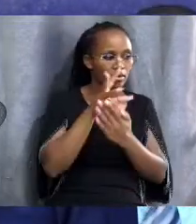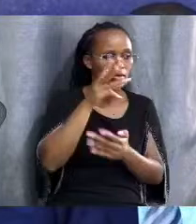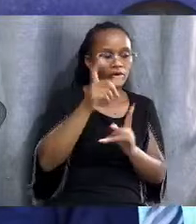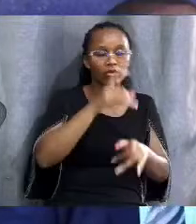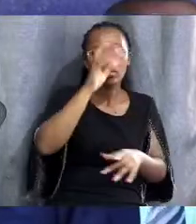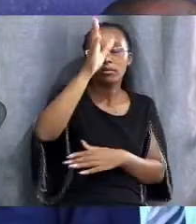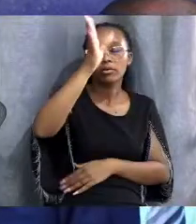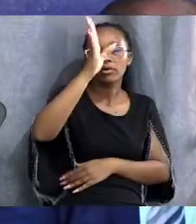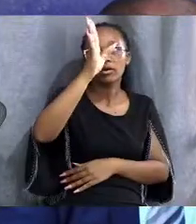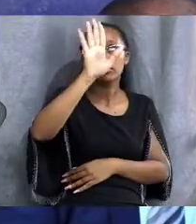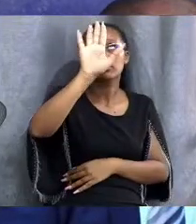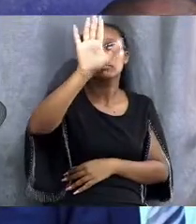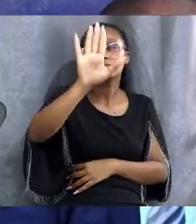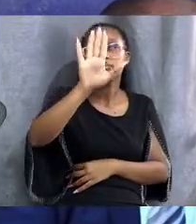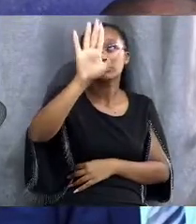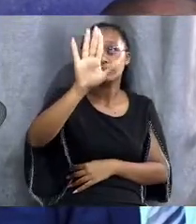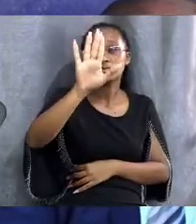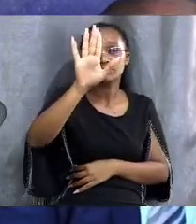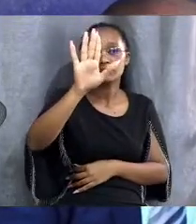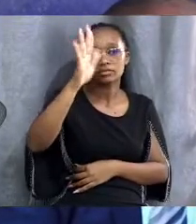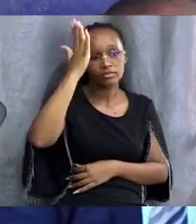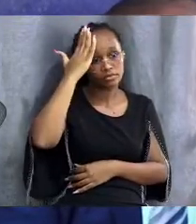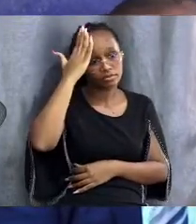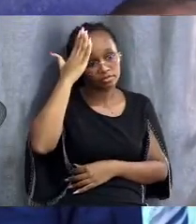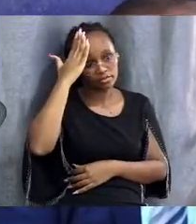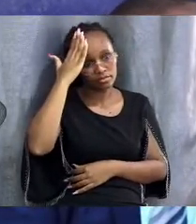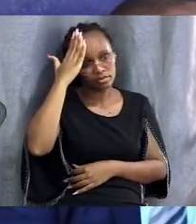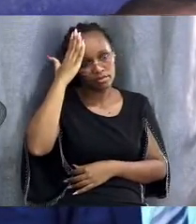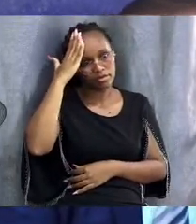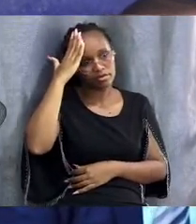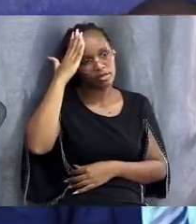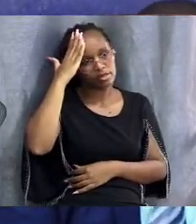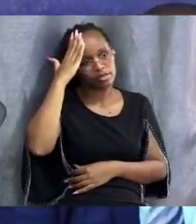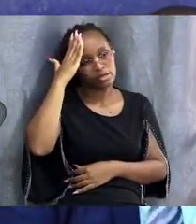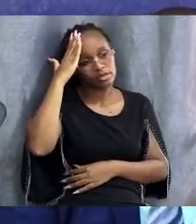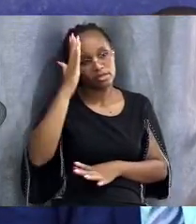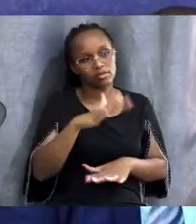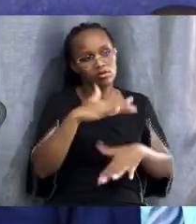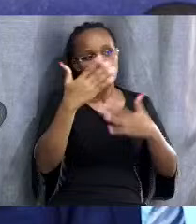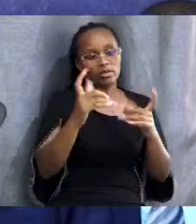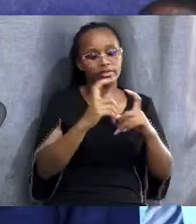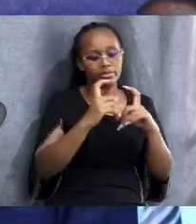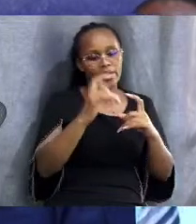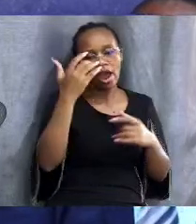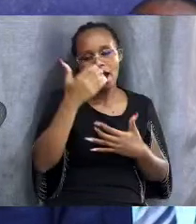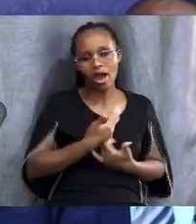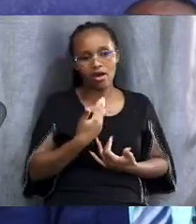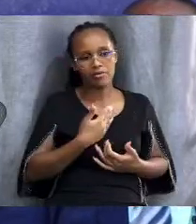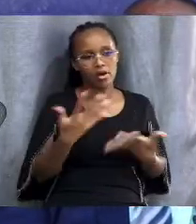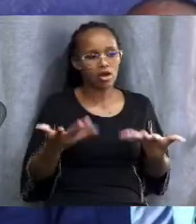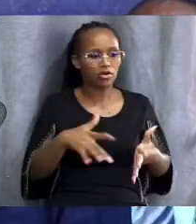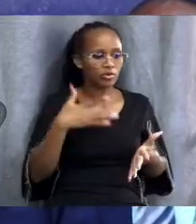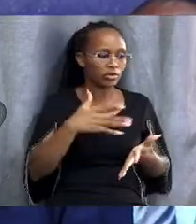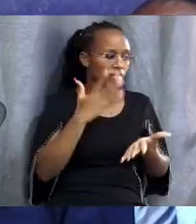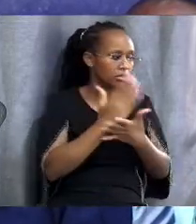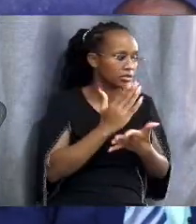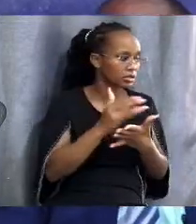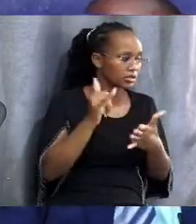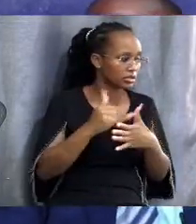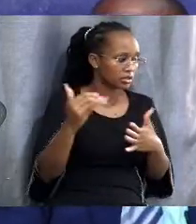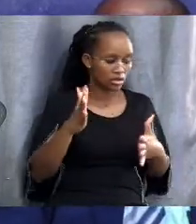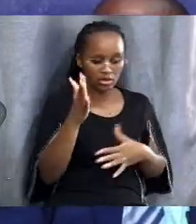come from God himself. He knows what the ailing part. He knows how you're feeling. He